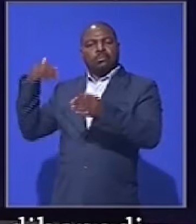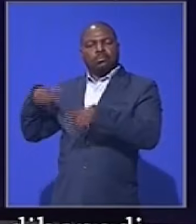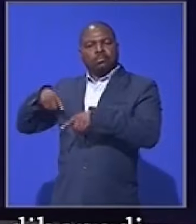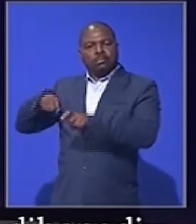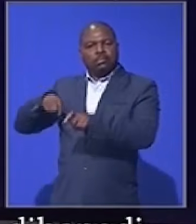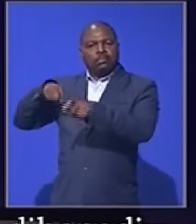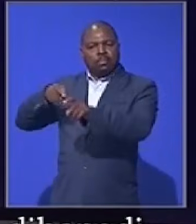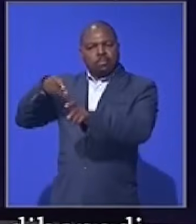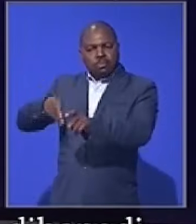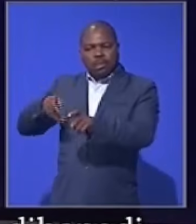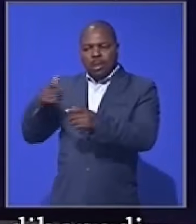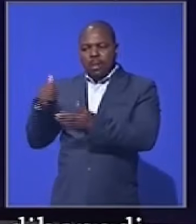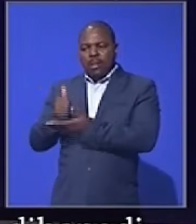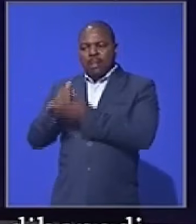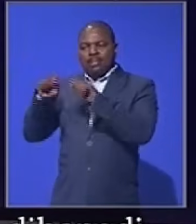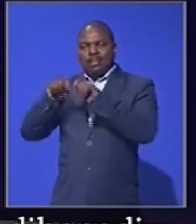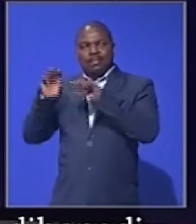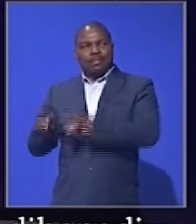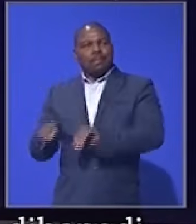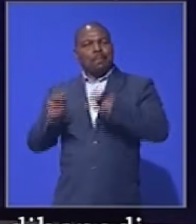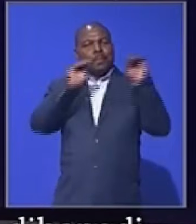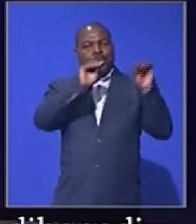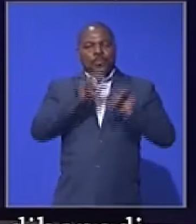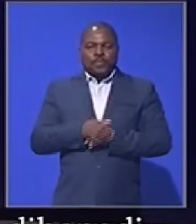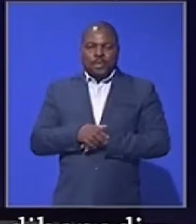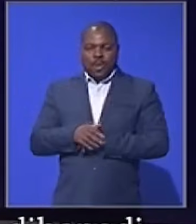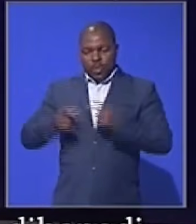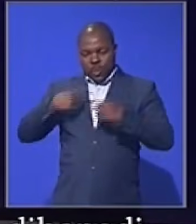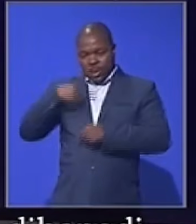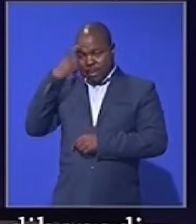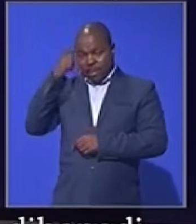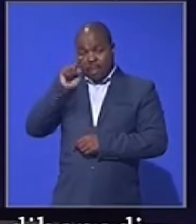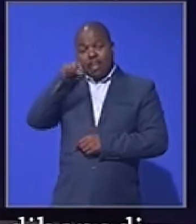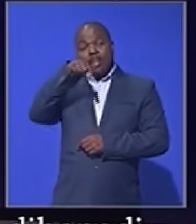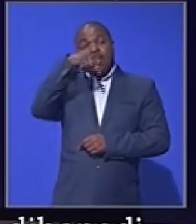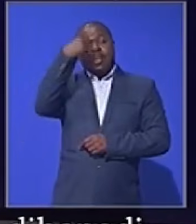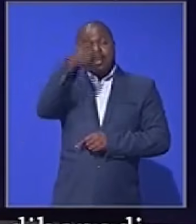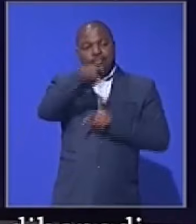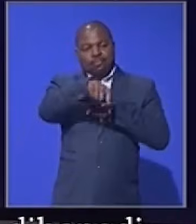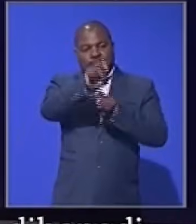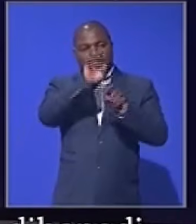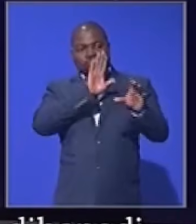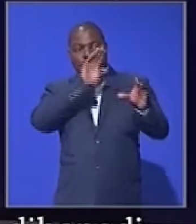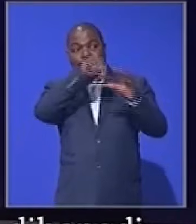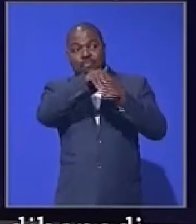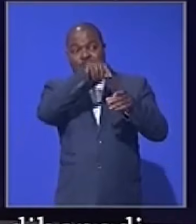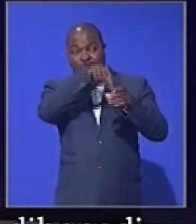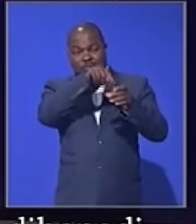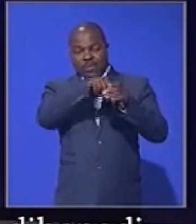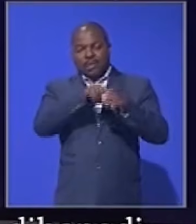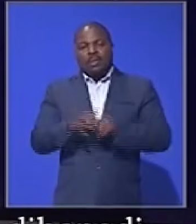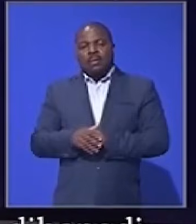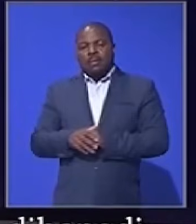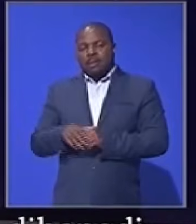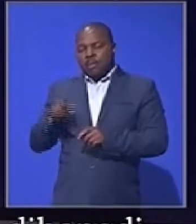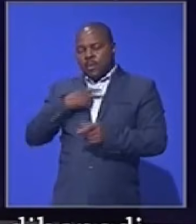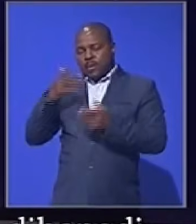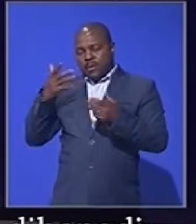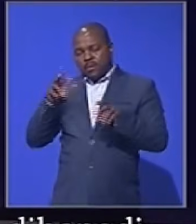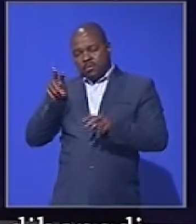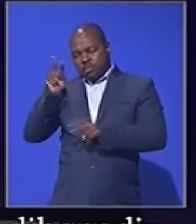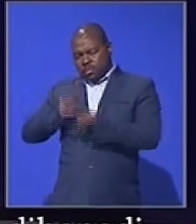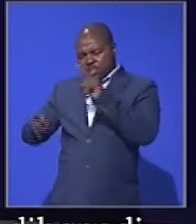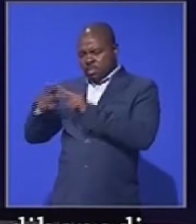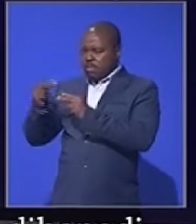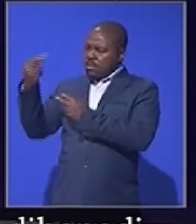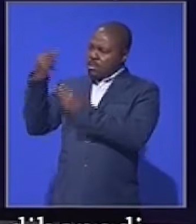go e hlatloša ebile re tloga re dumela gore ge re o tsena se se latelang se ka morago the last meeting gore na wa evaluation ya the whole